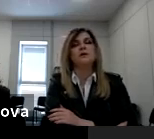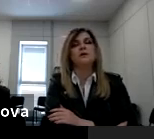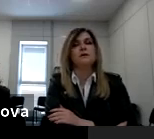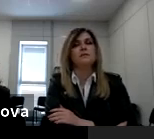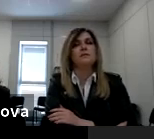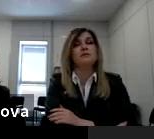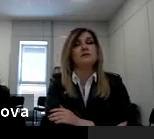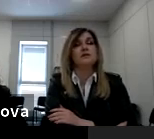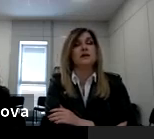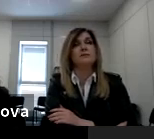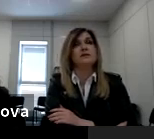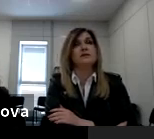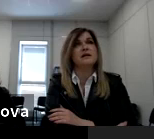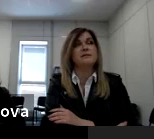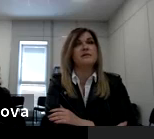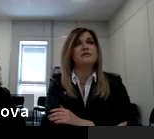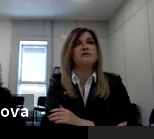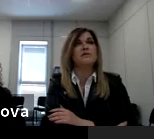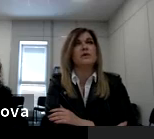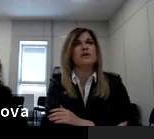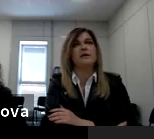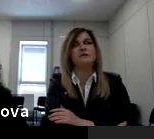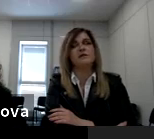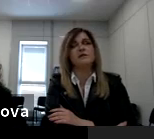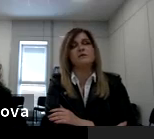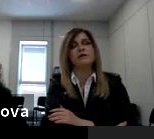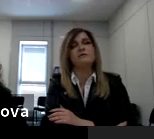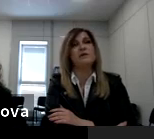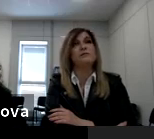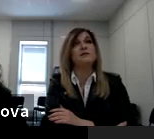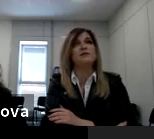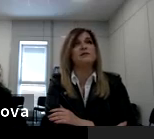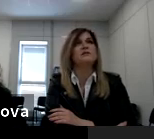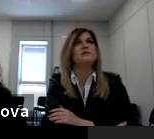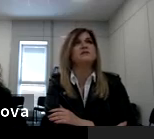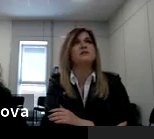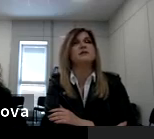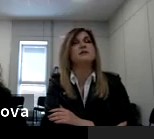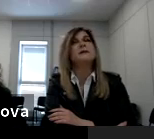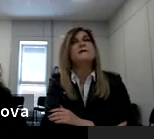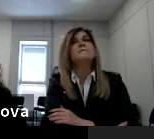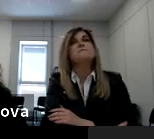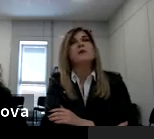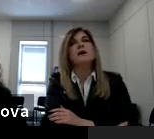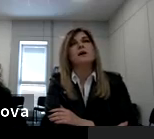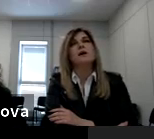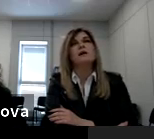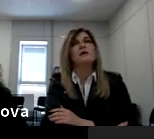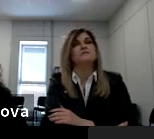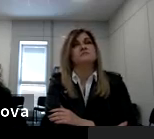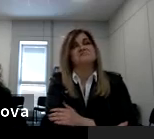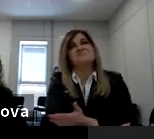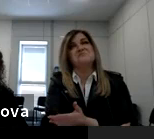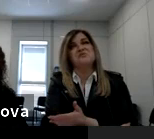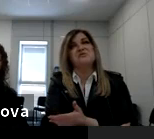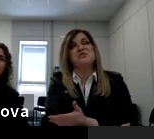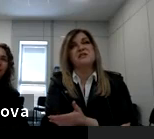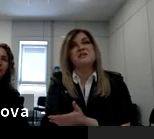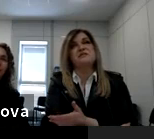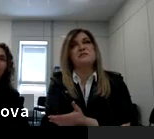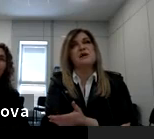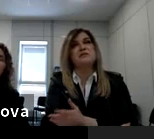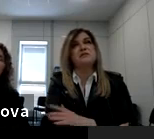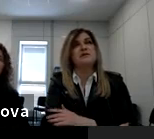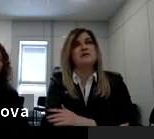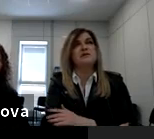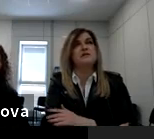small mounting embedding depth of 112 millimeters. It is written. So just